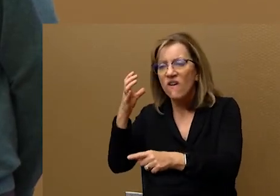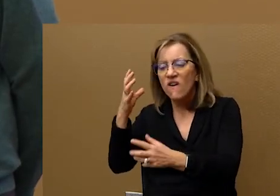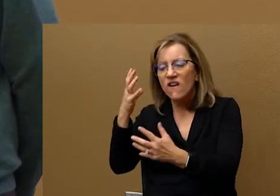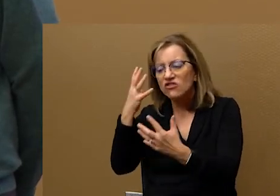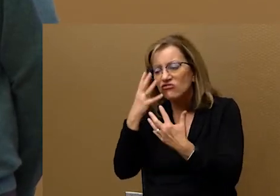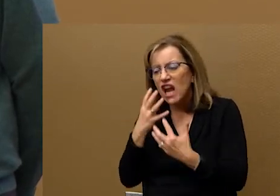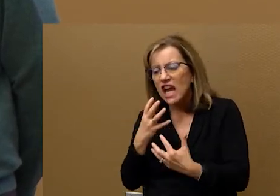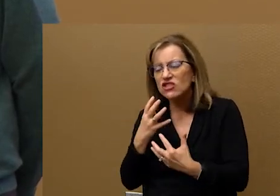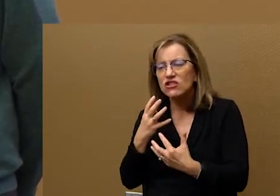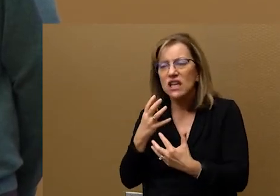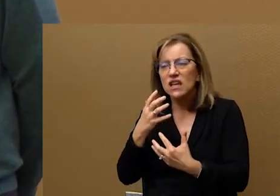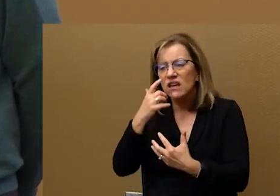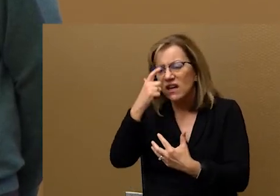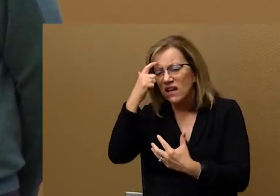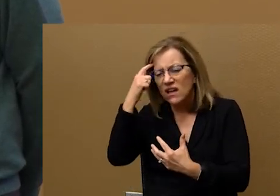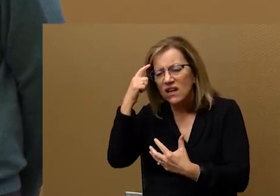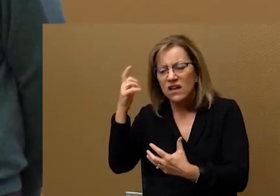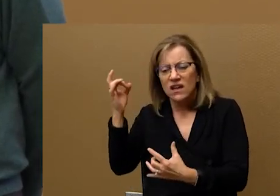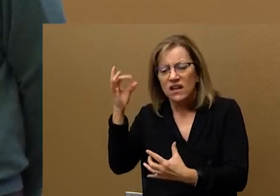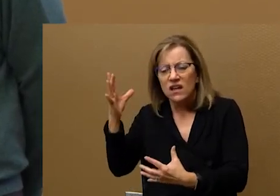else's tragedy.